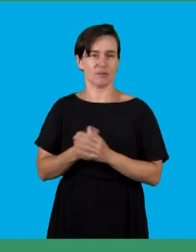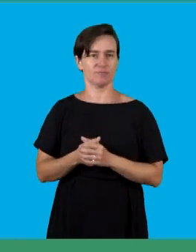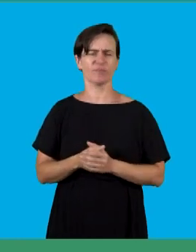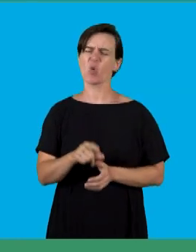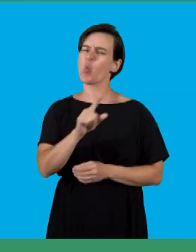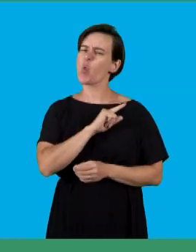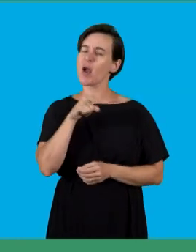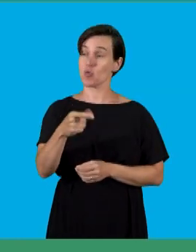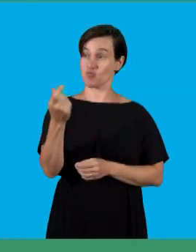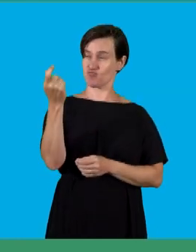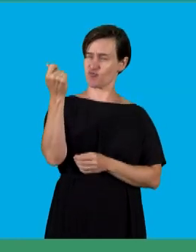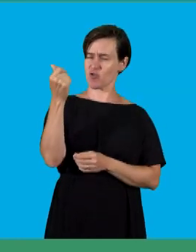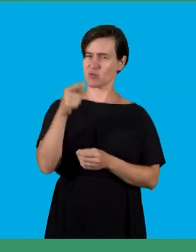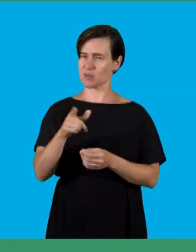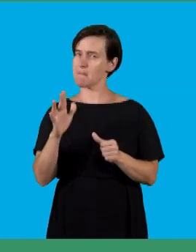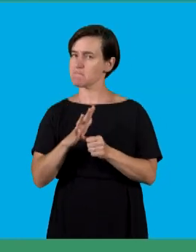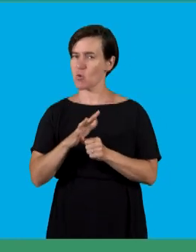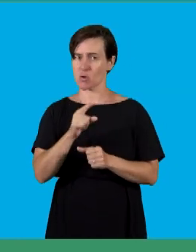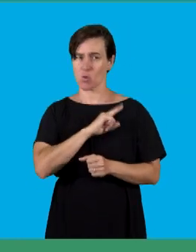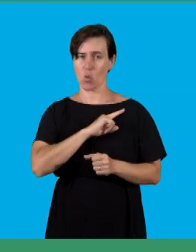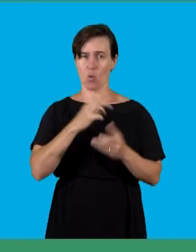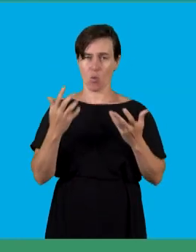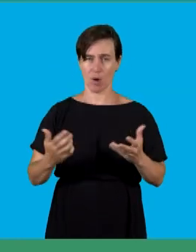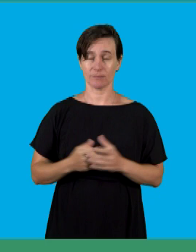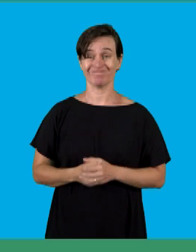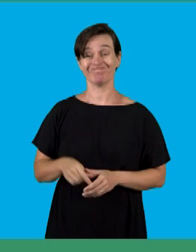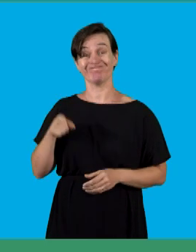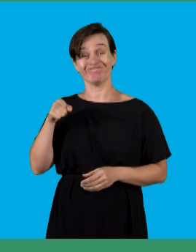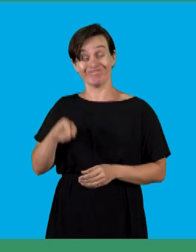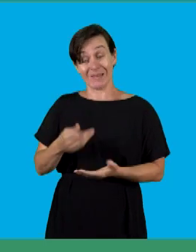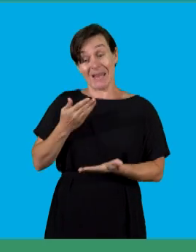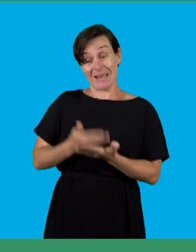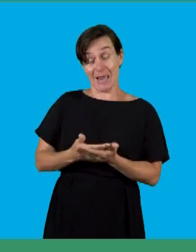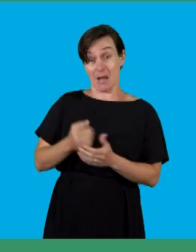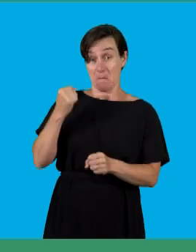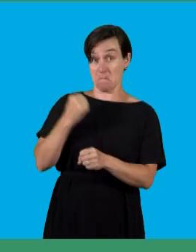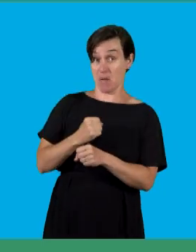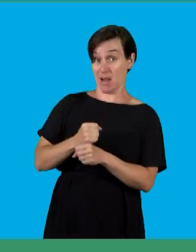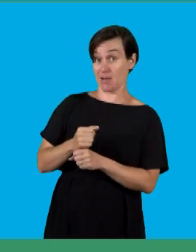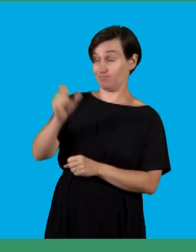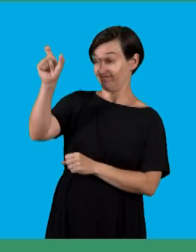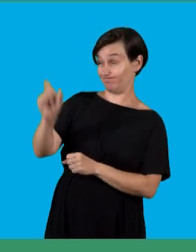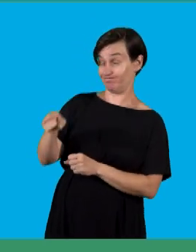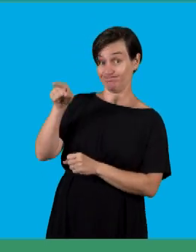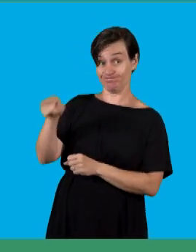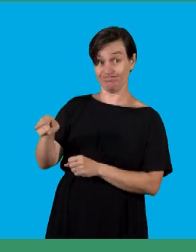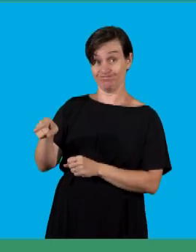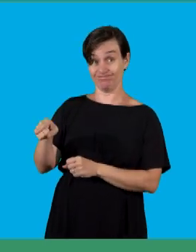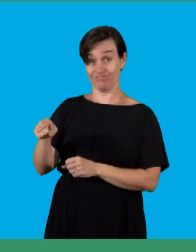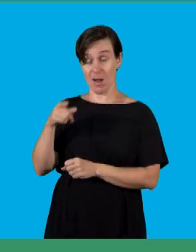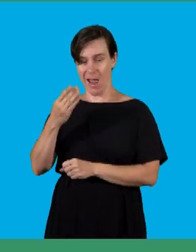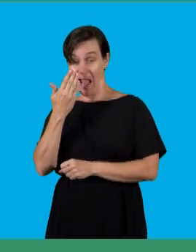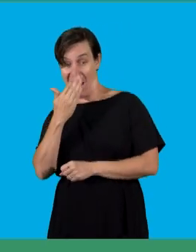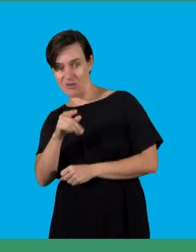Why is pricing important? It is said that the price of a product can influence the